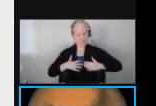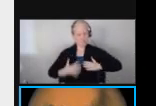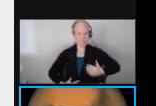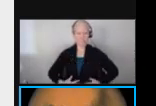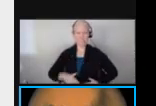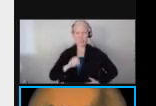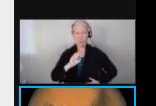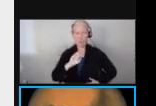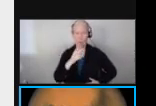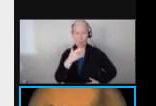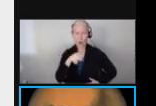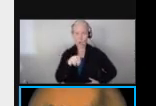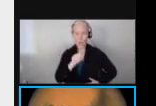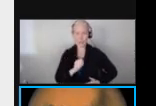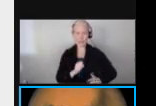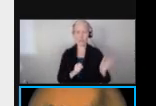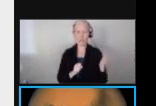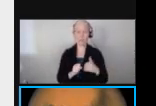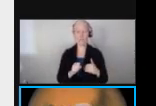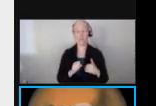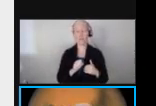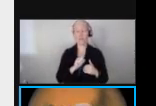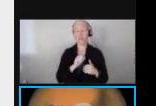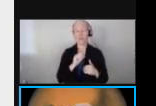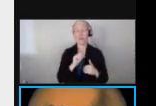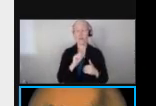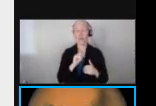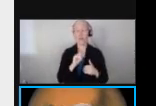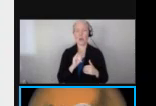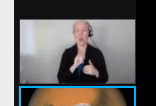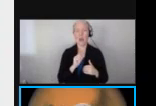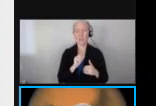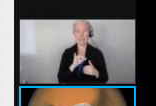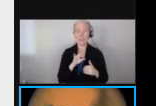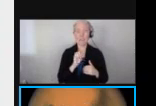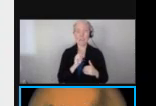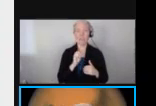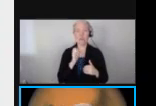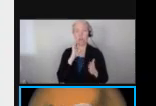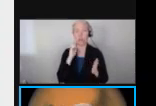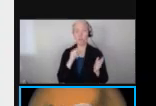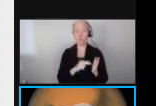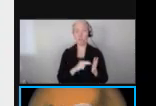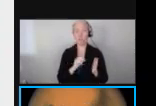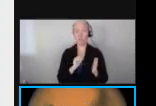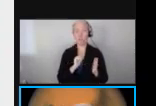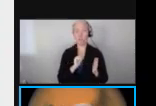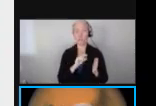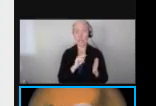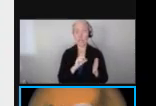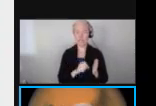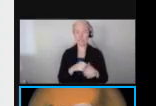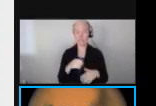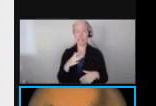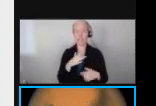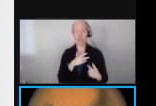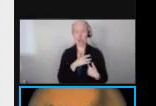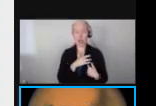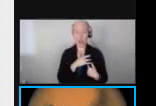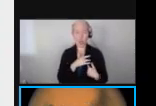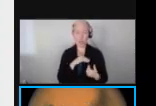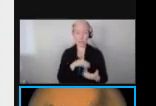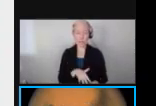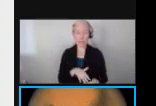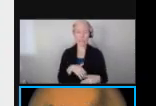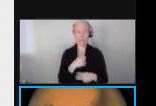The iSafe study is looking at SANS. We have cardiovascular studies, bone, a telomere